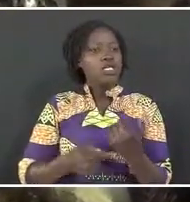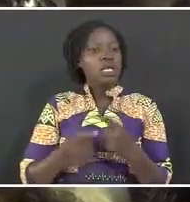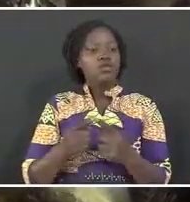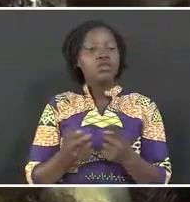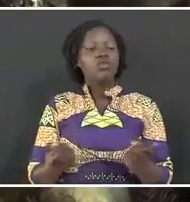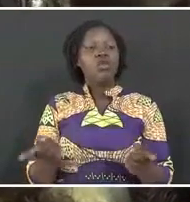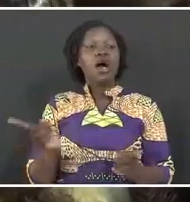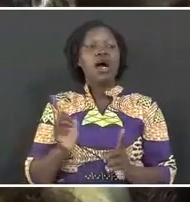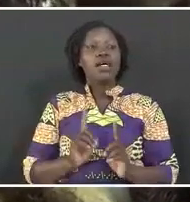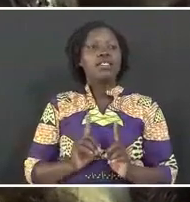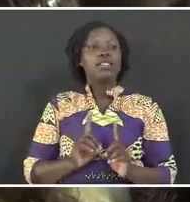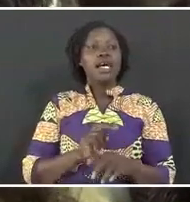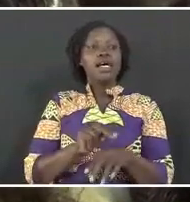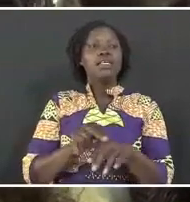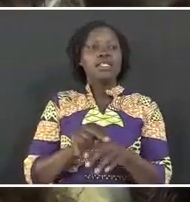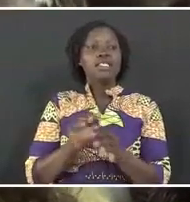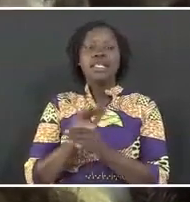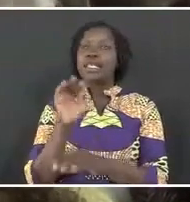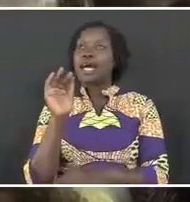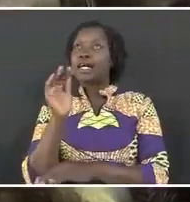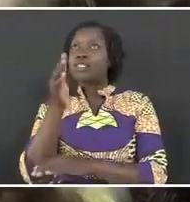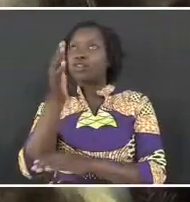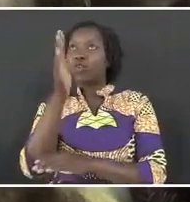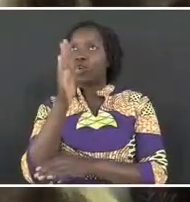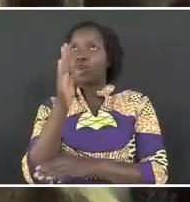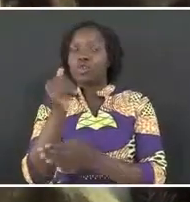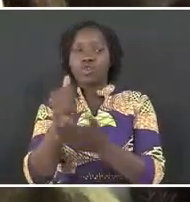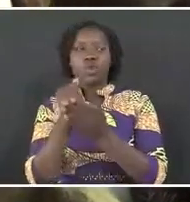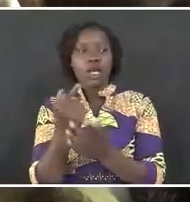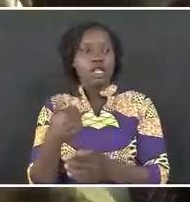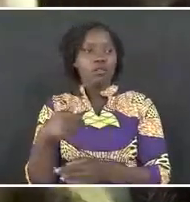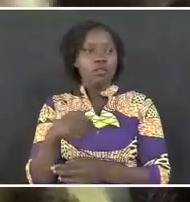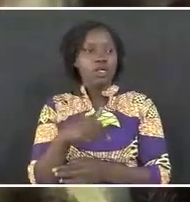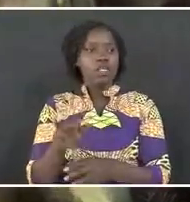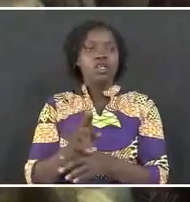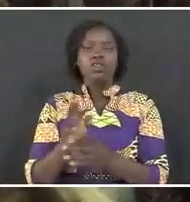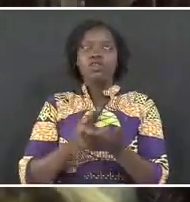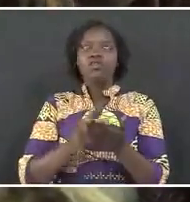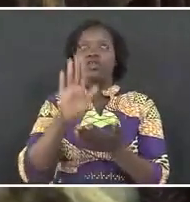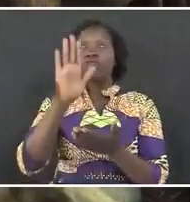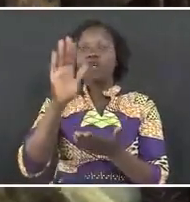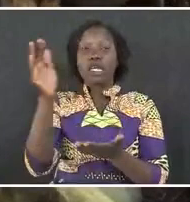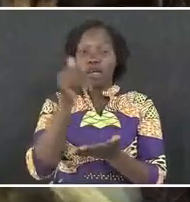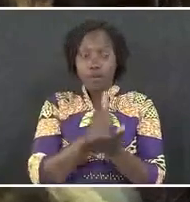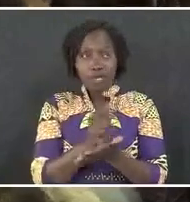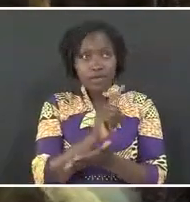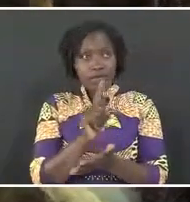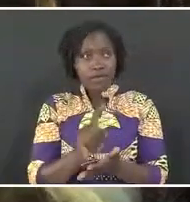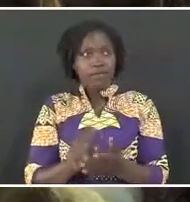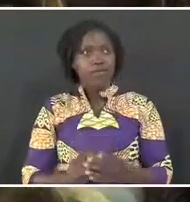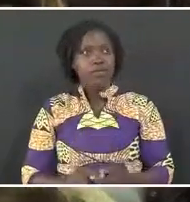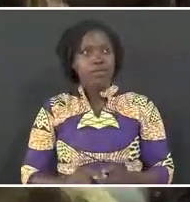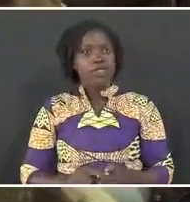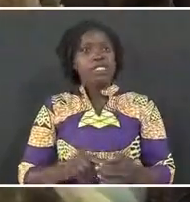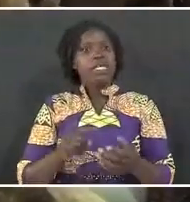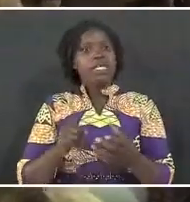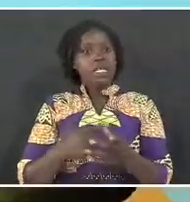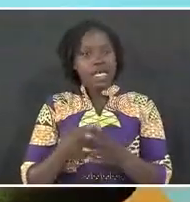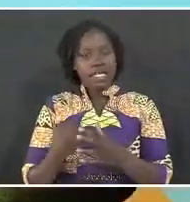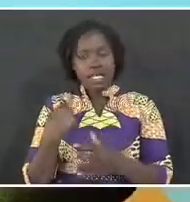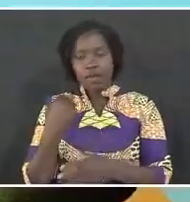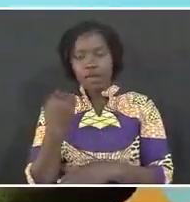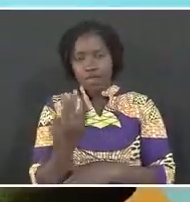us naturally. And ask God to help us use that for his glory. Amen? Then number